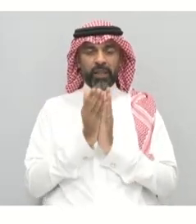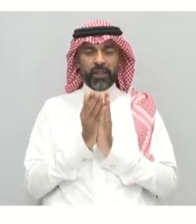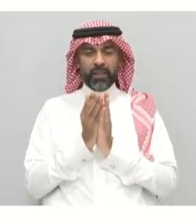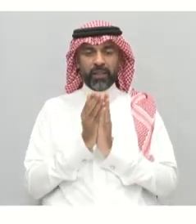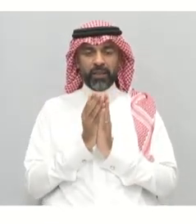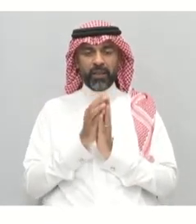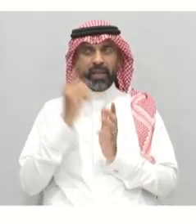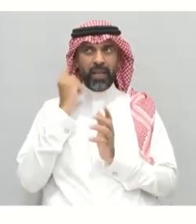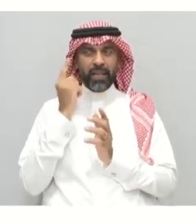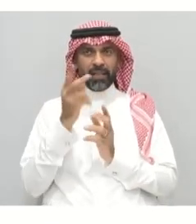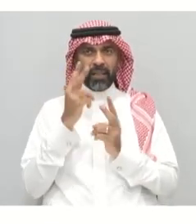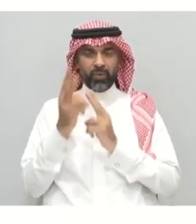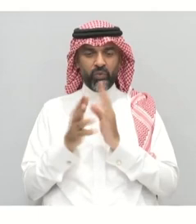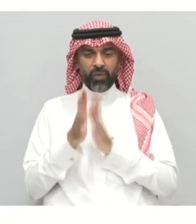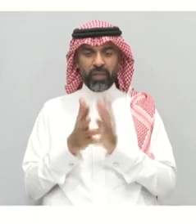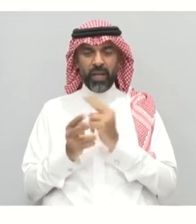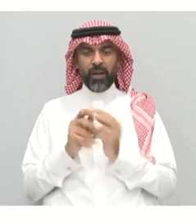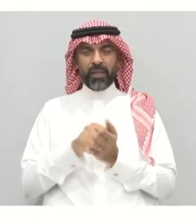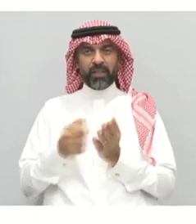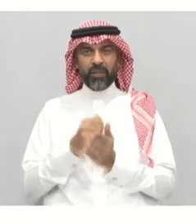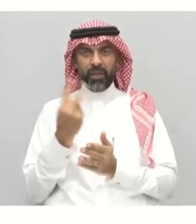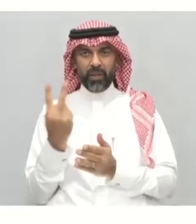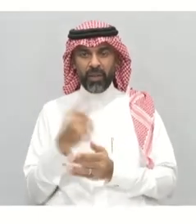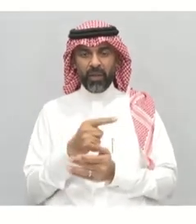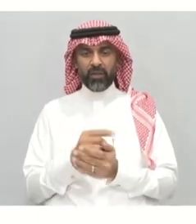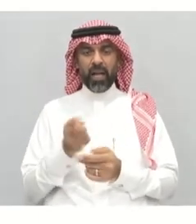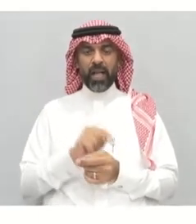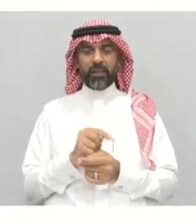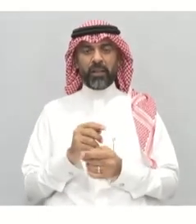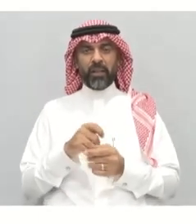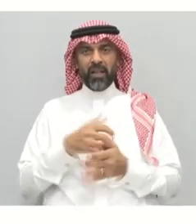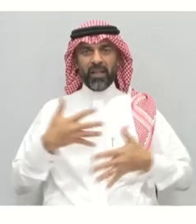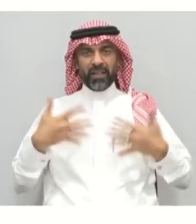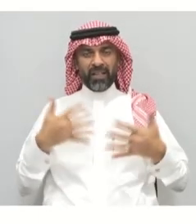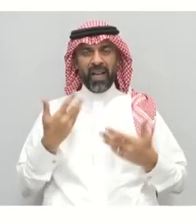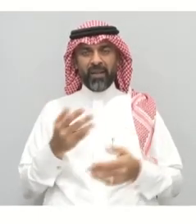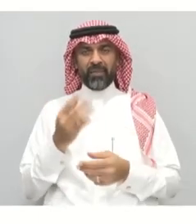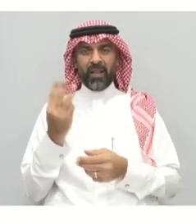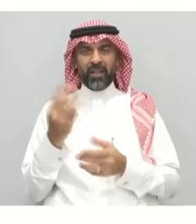page 12, and fun time, page 13, okay?